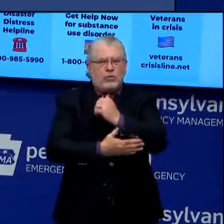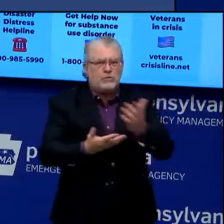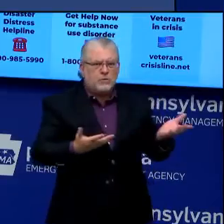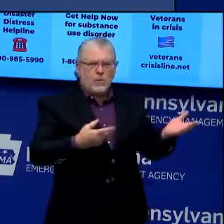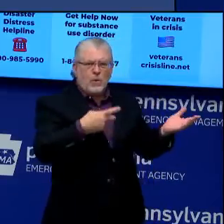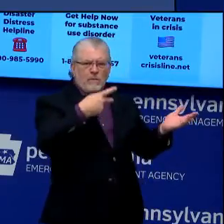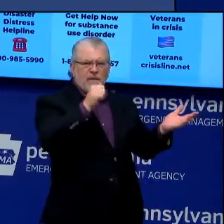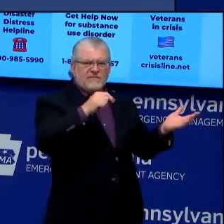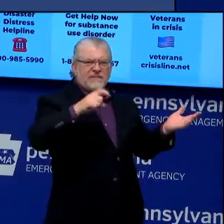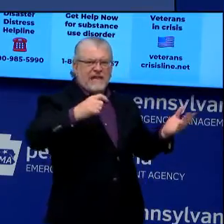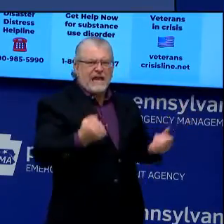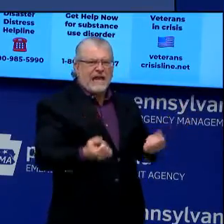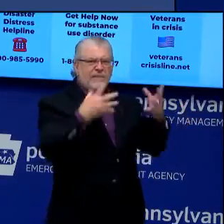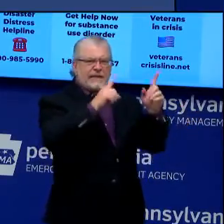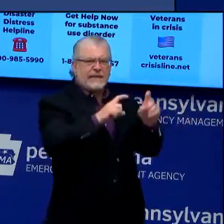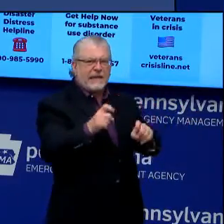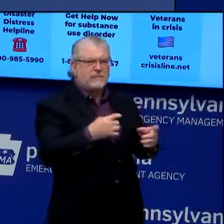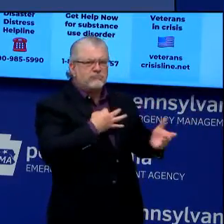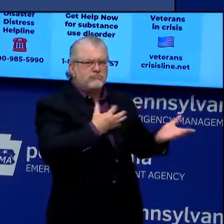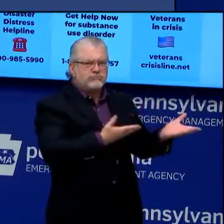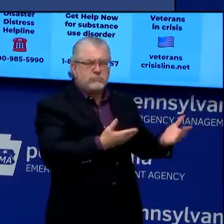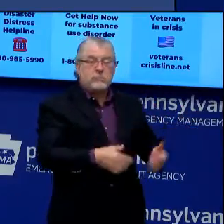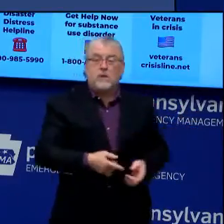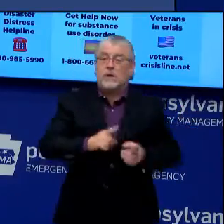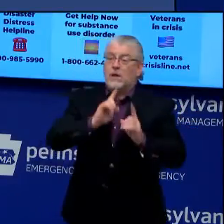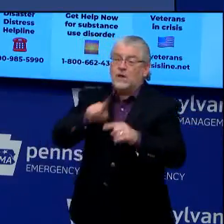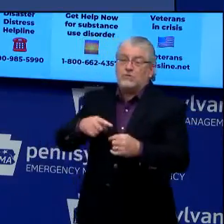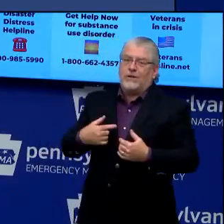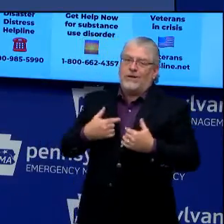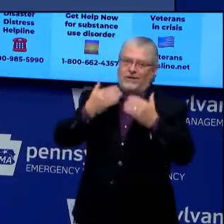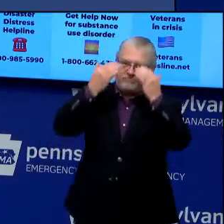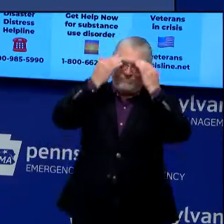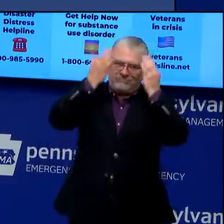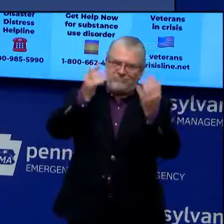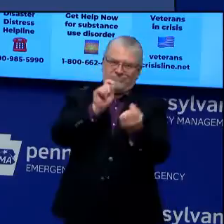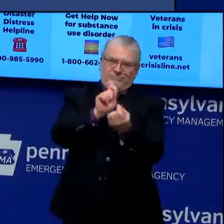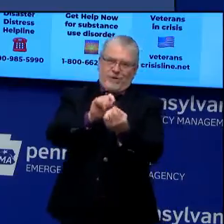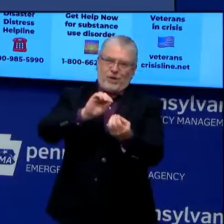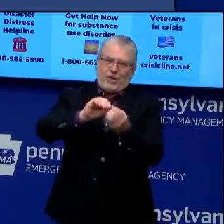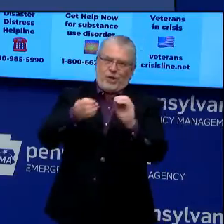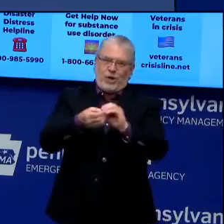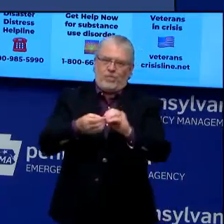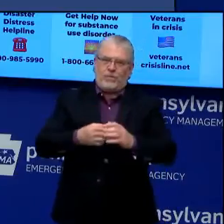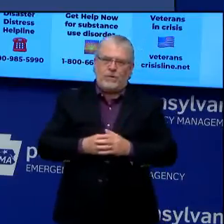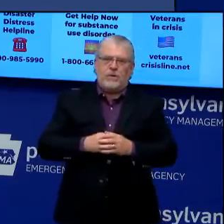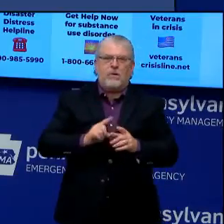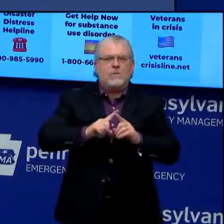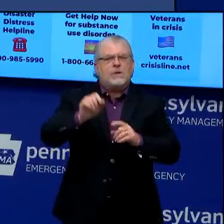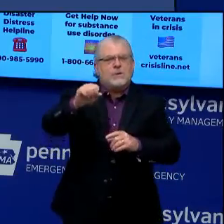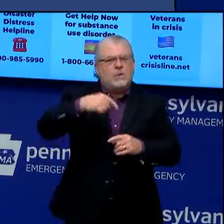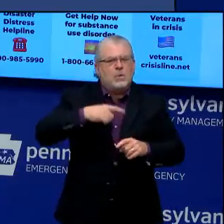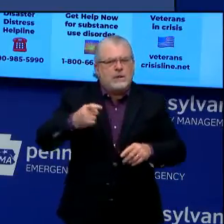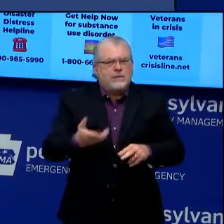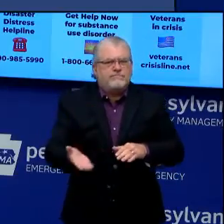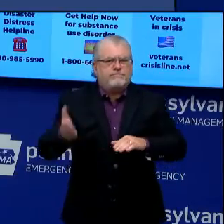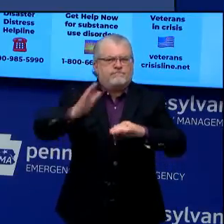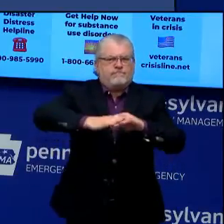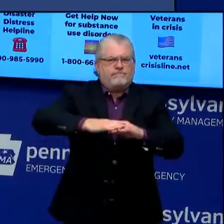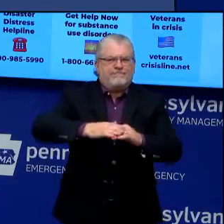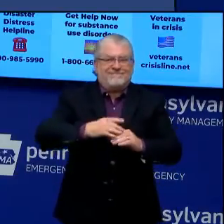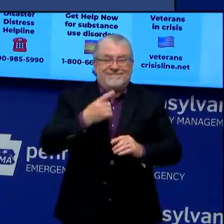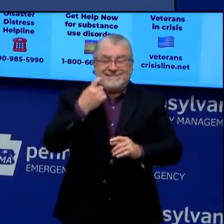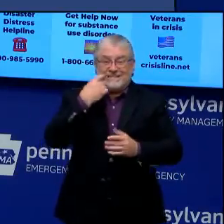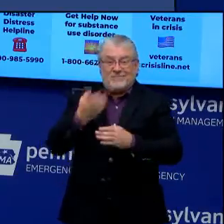our testing resources. And we are working on that as we speak. There was a phone call just as before I came here about how we